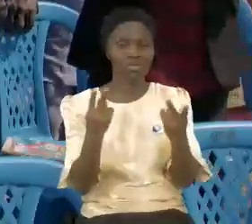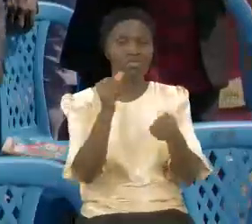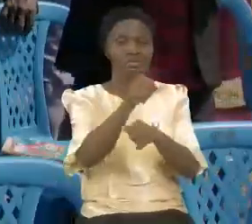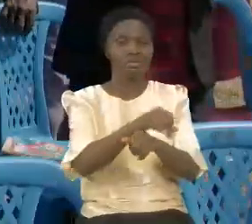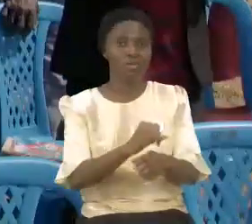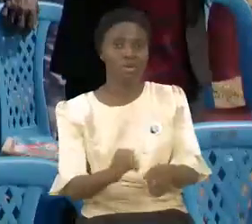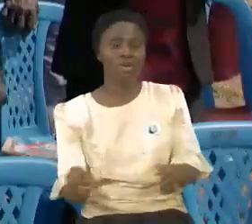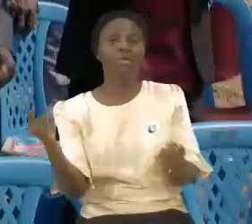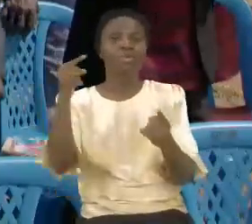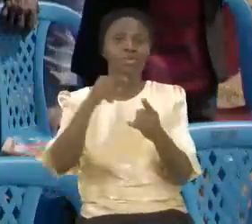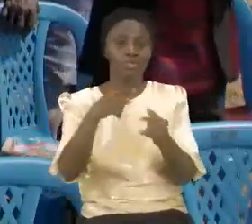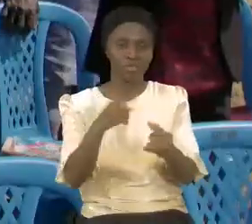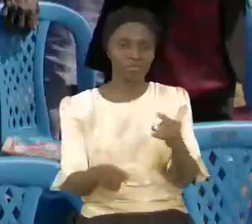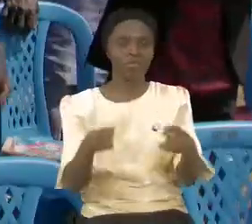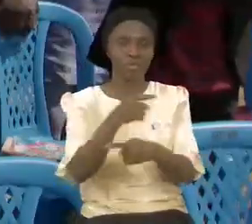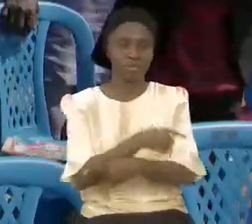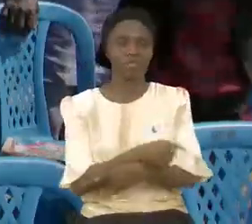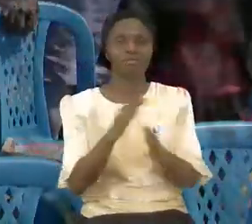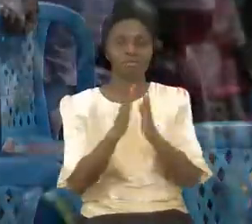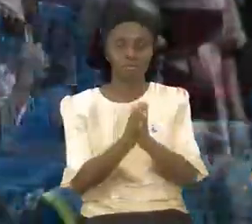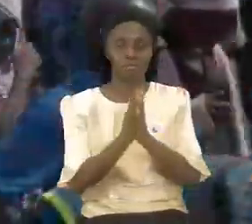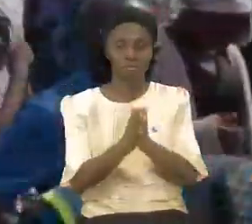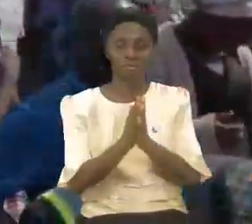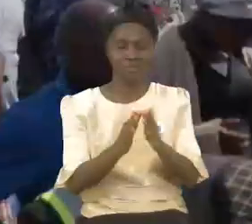the final day.